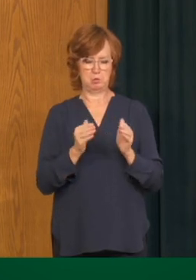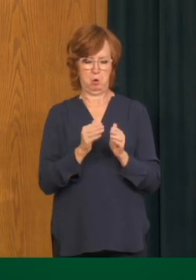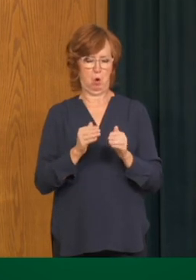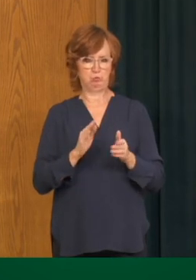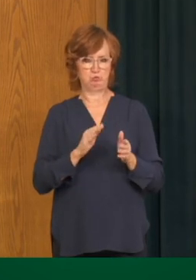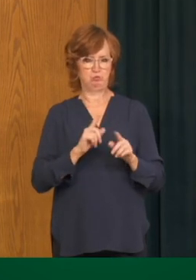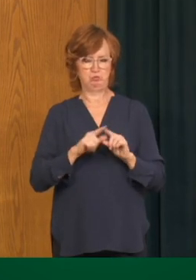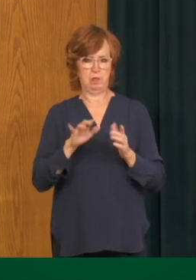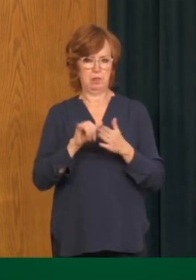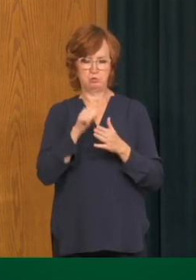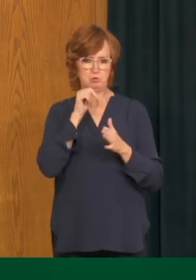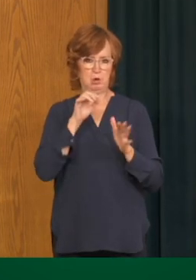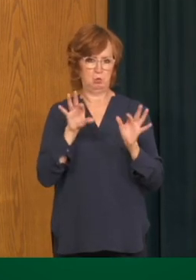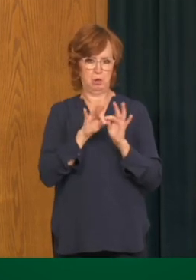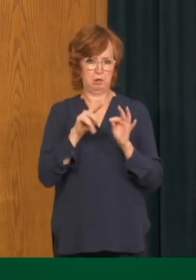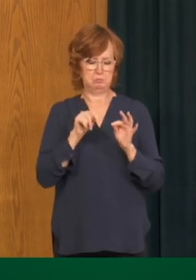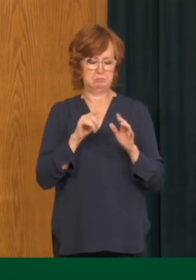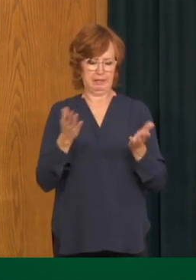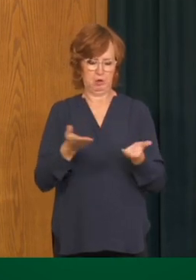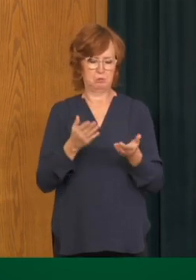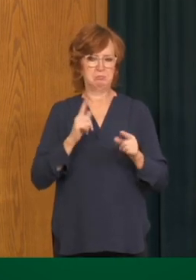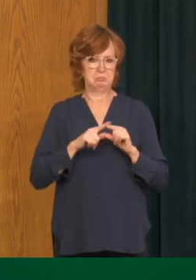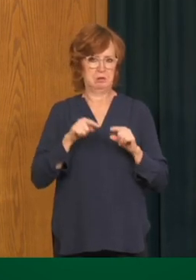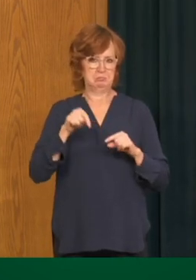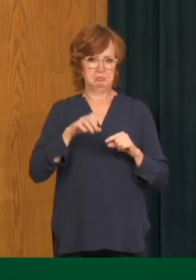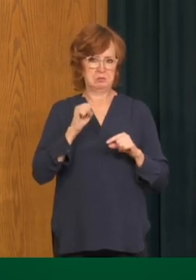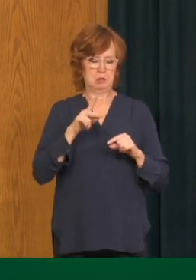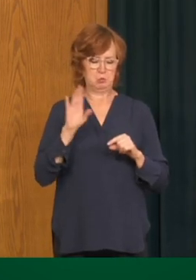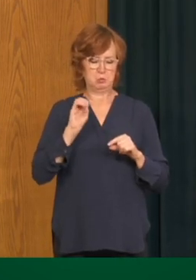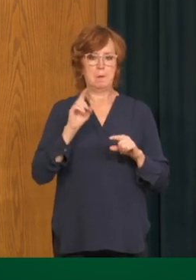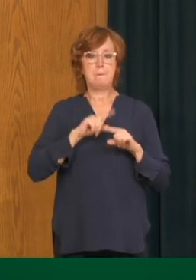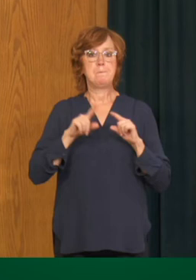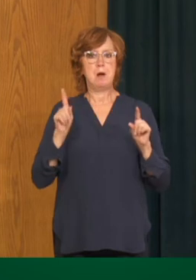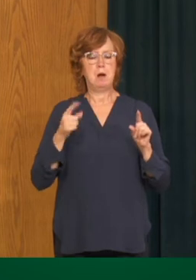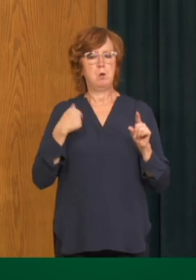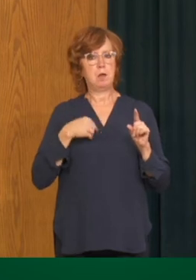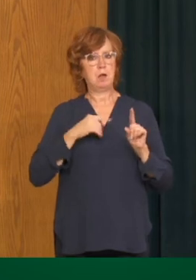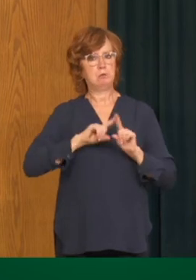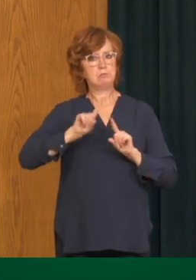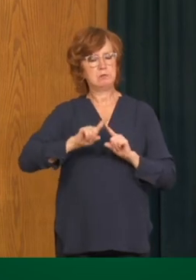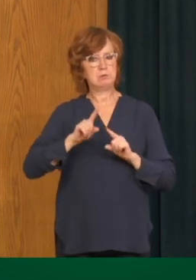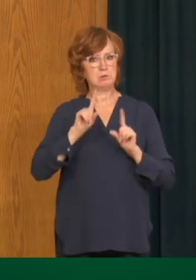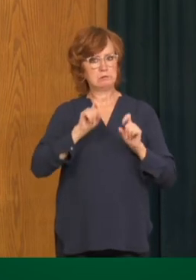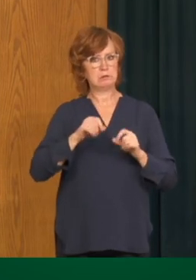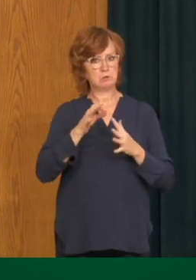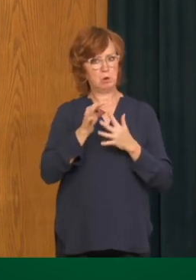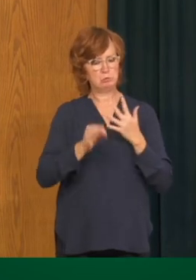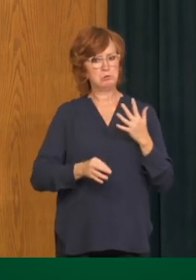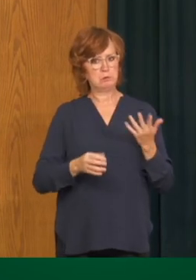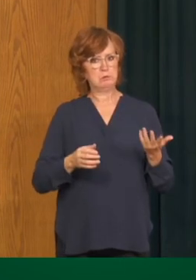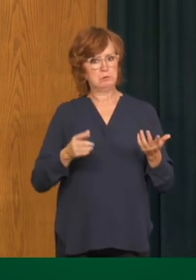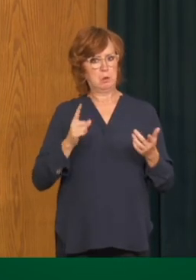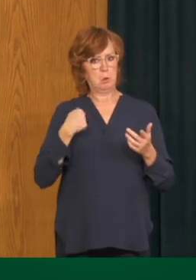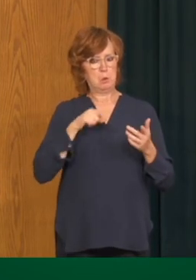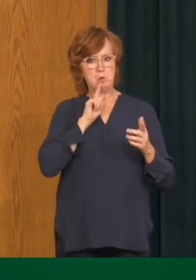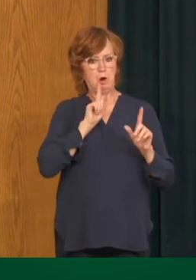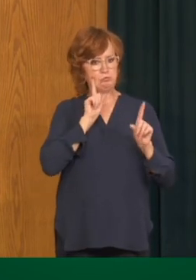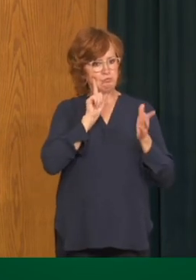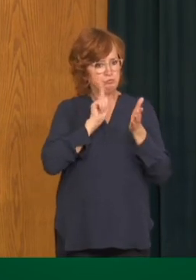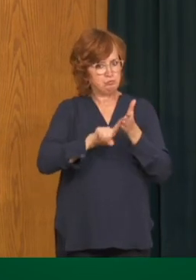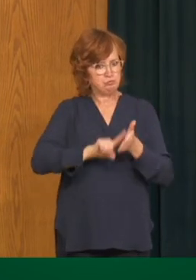these innovations around testing, we most certainly continue to have a look at. With respect to the